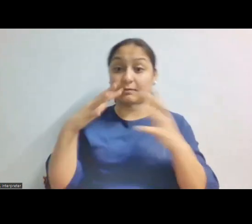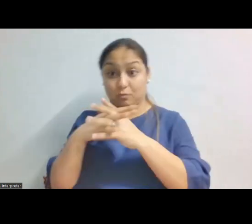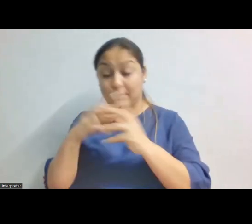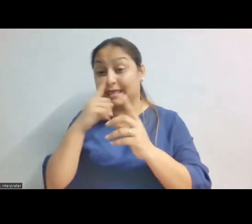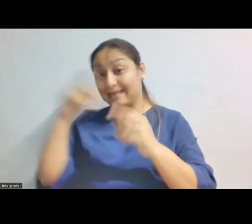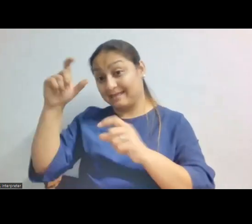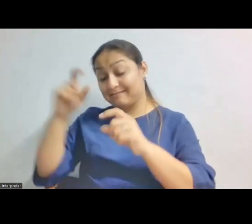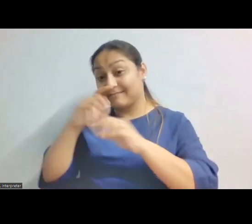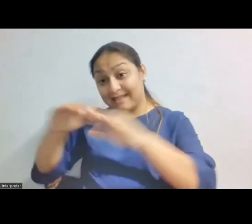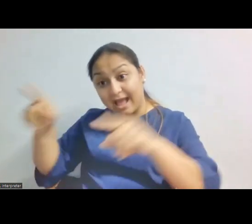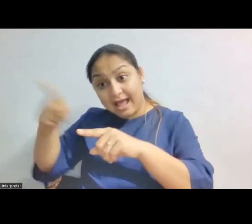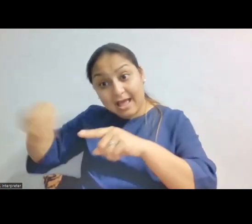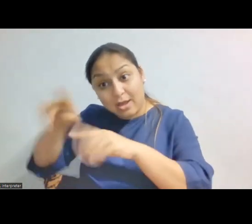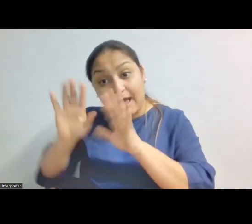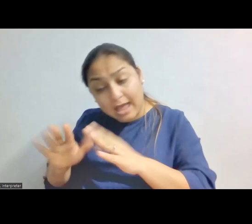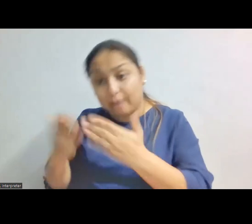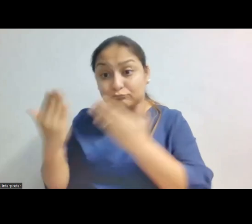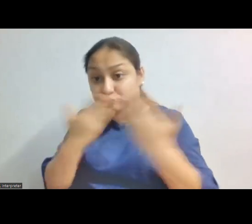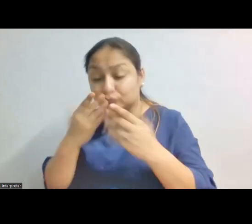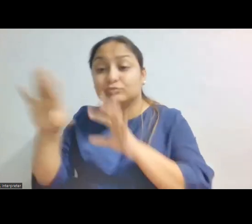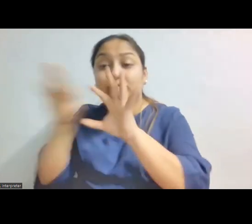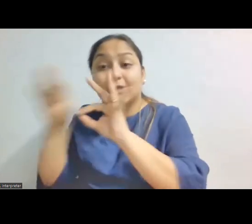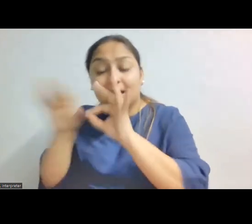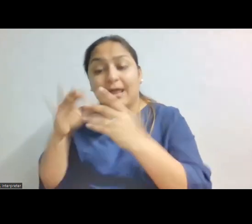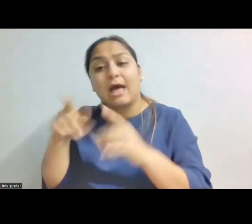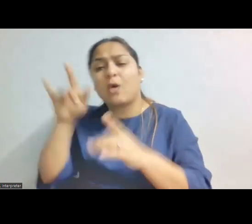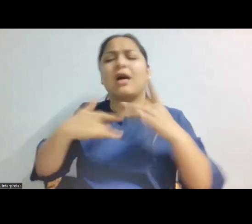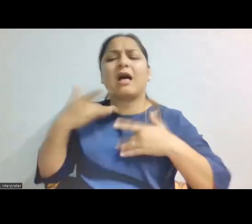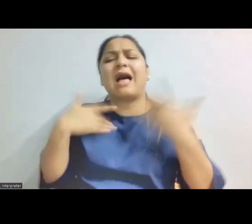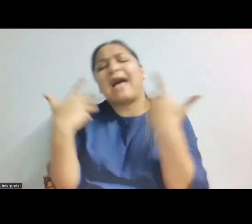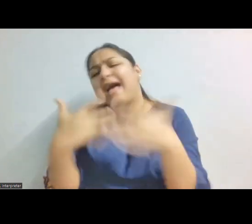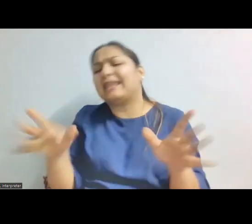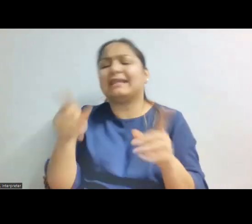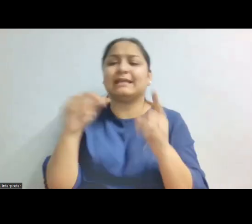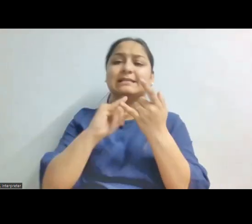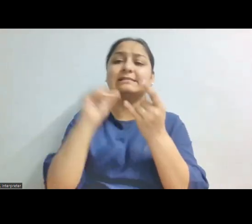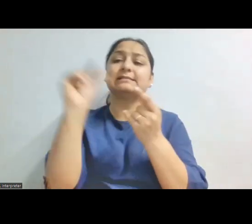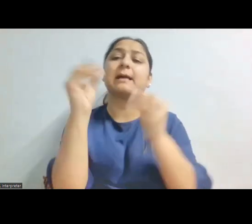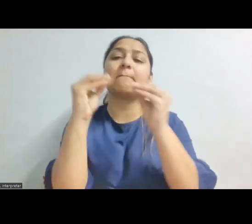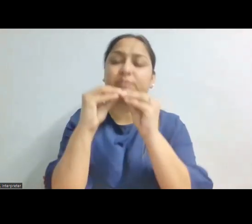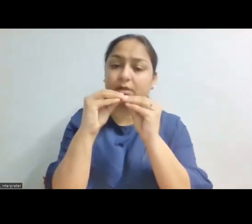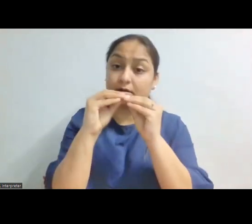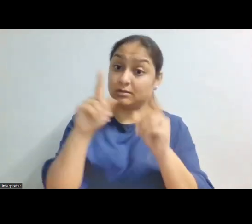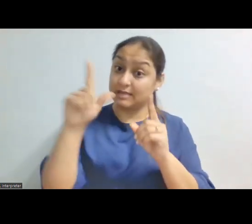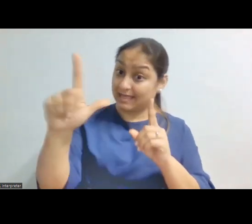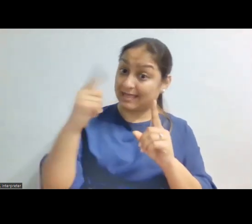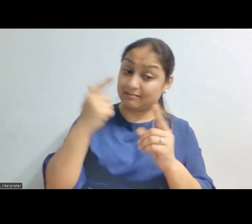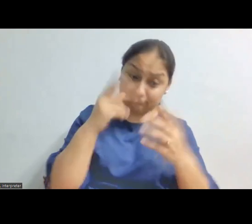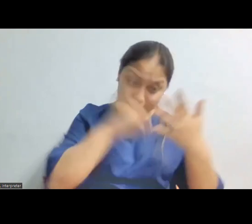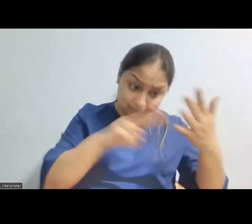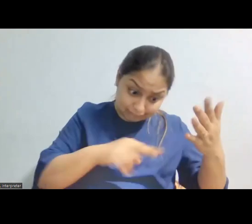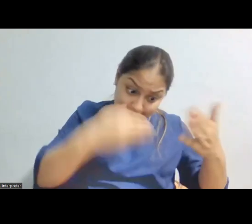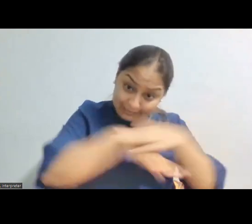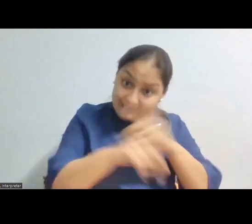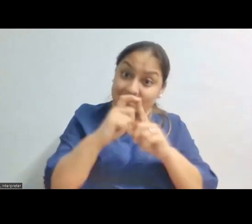music, sociology, political science, or mathematics, that is her choice. We should respect that. However, the literature and data shows that because of the